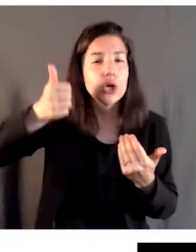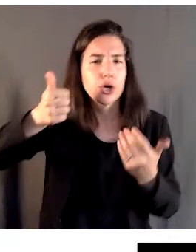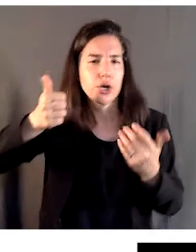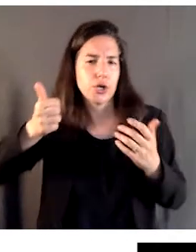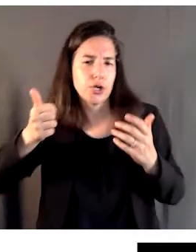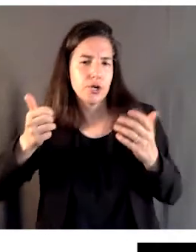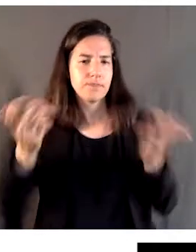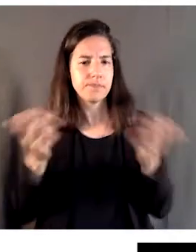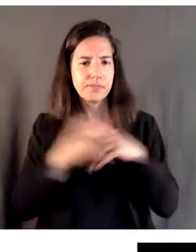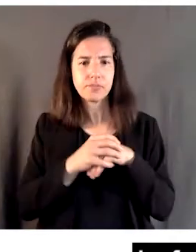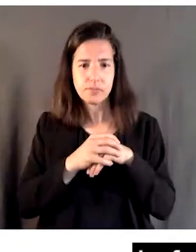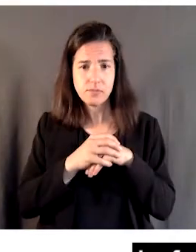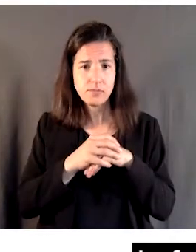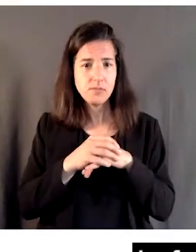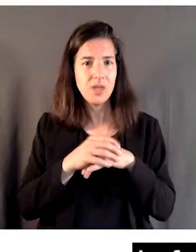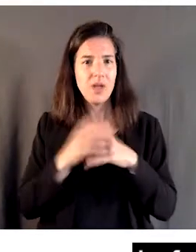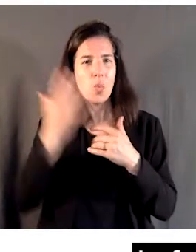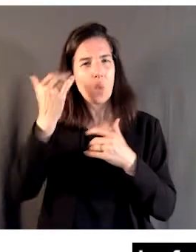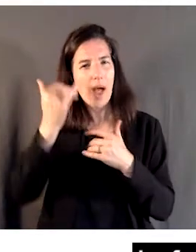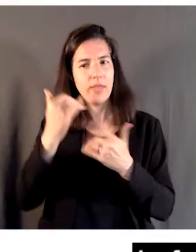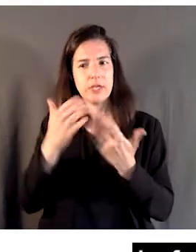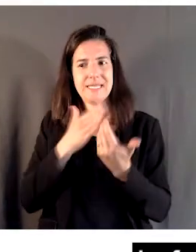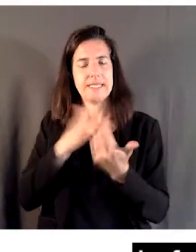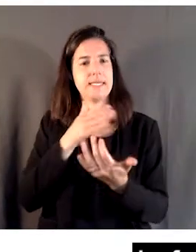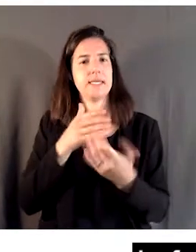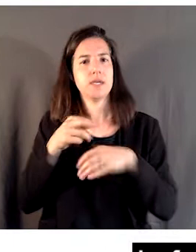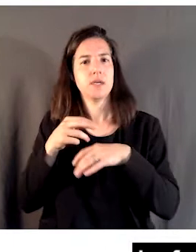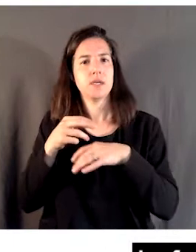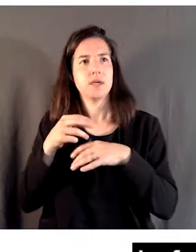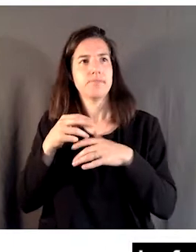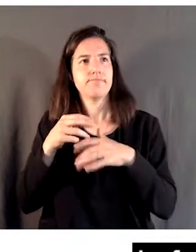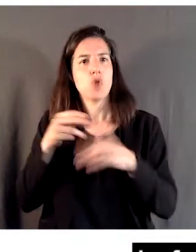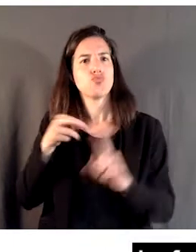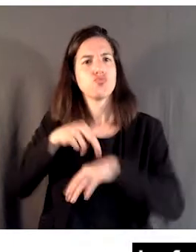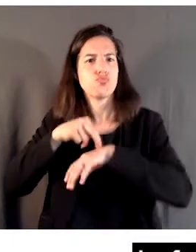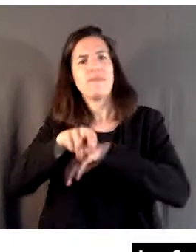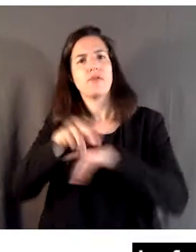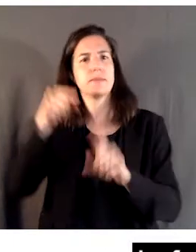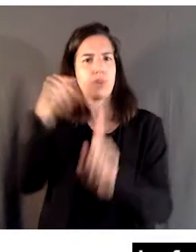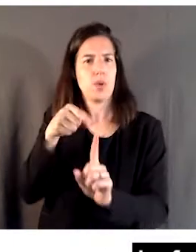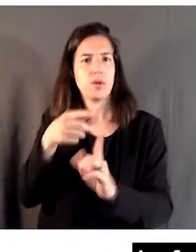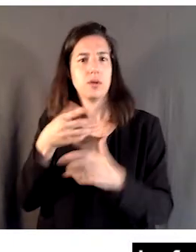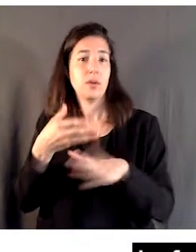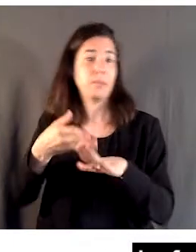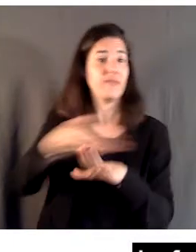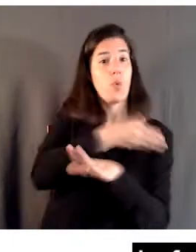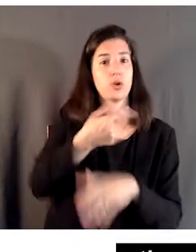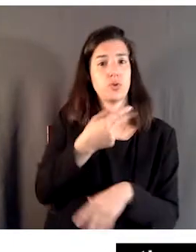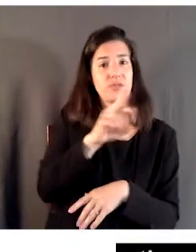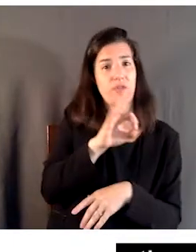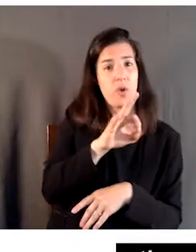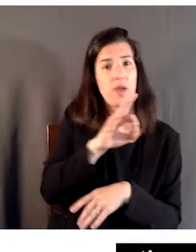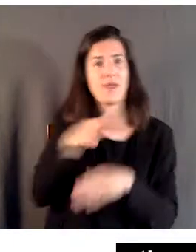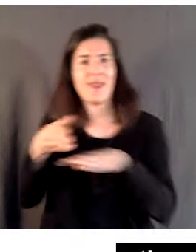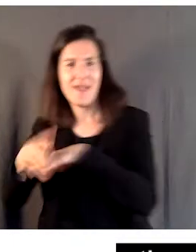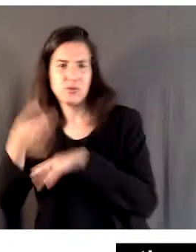many following and before George Floyd that are now validated by others